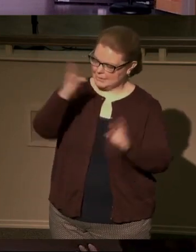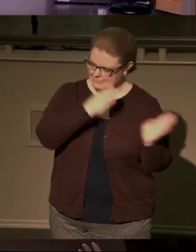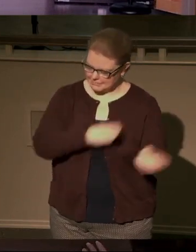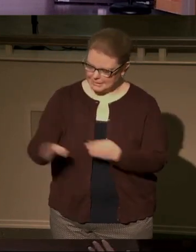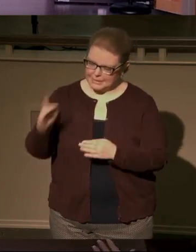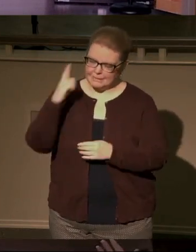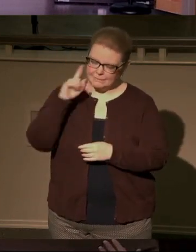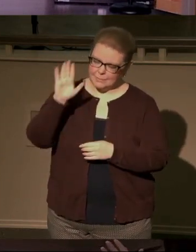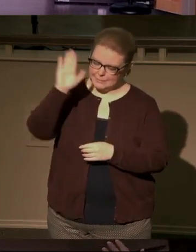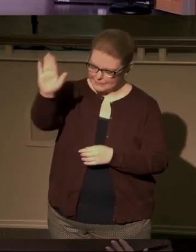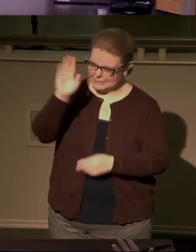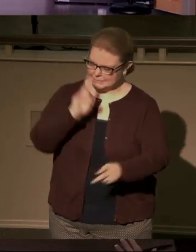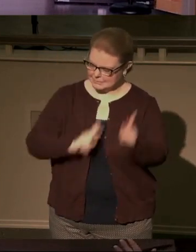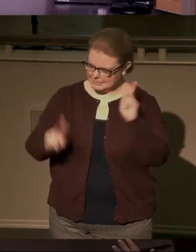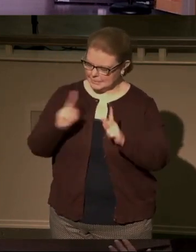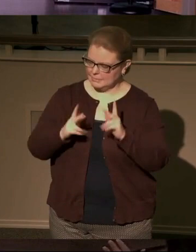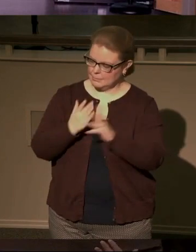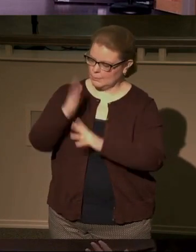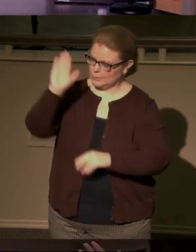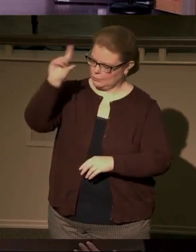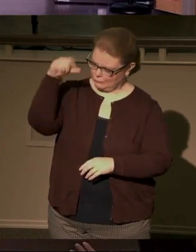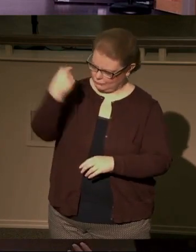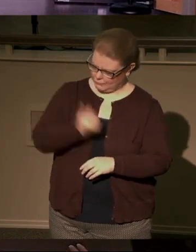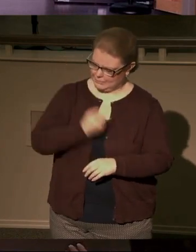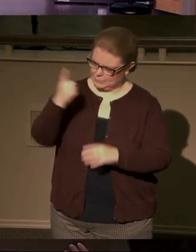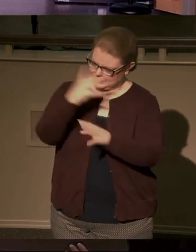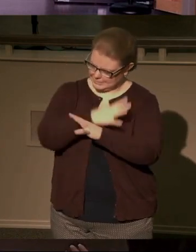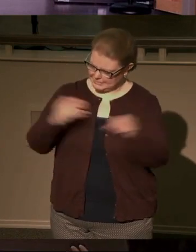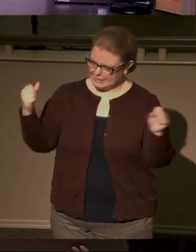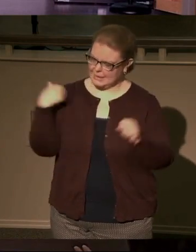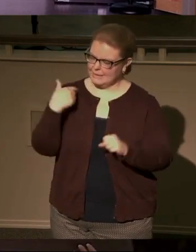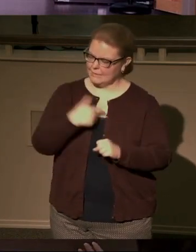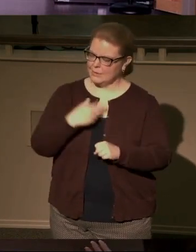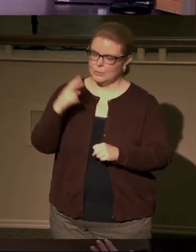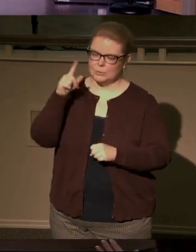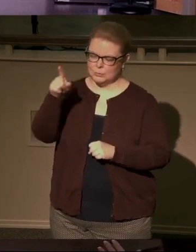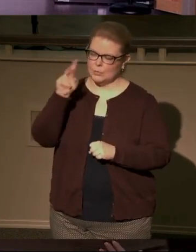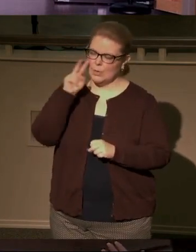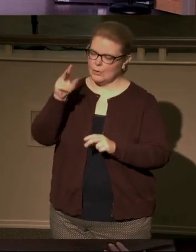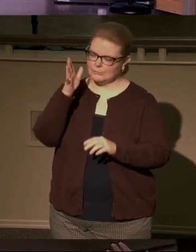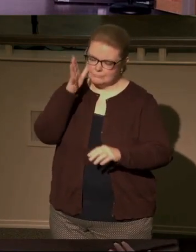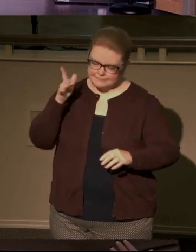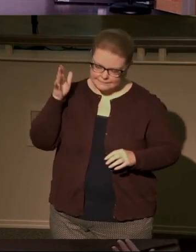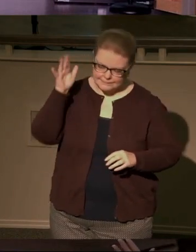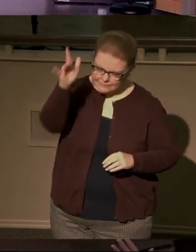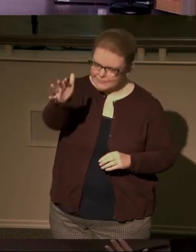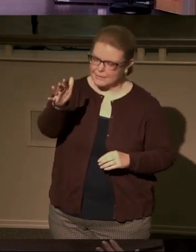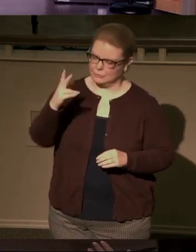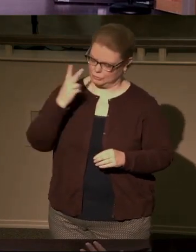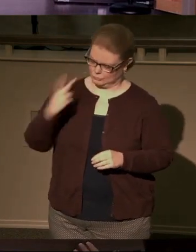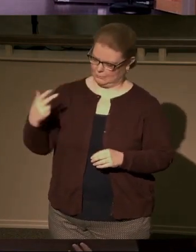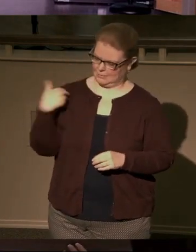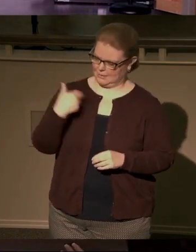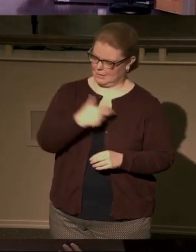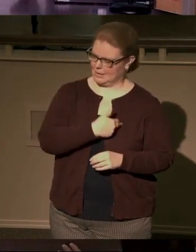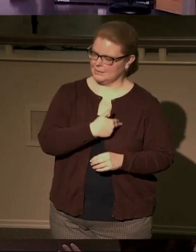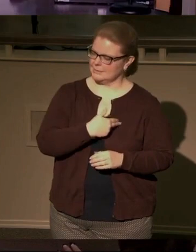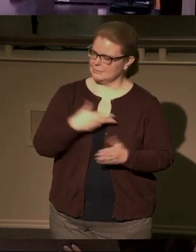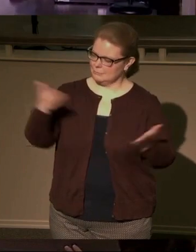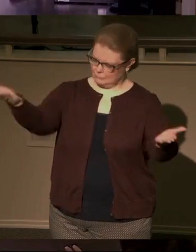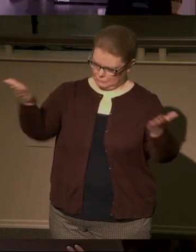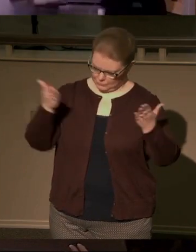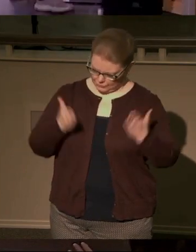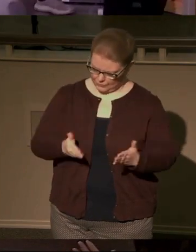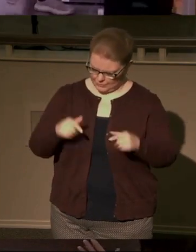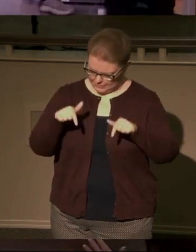God. Through your grace, you have saved us. You looked ahead and saw us, and you brought us to this place.